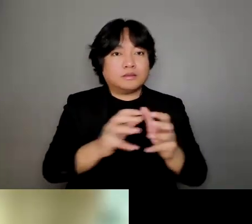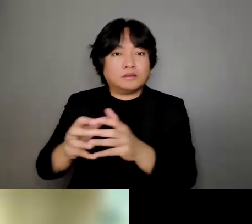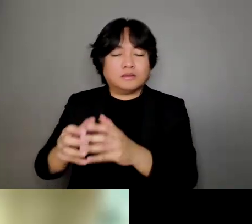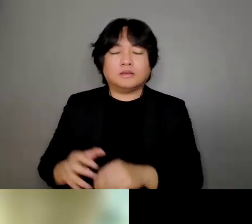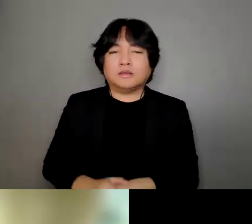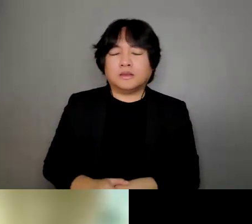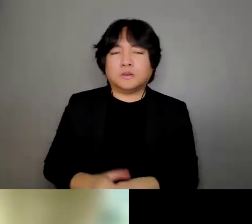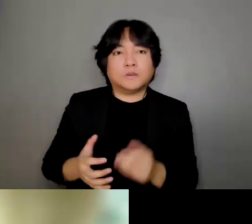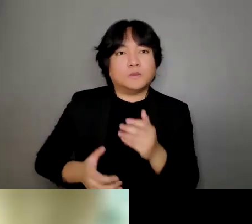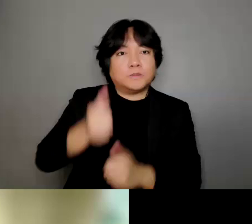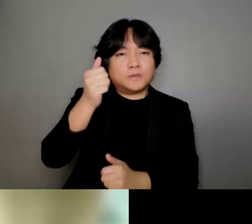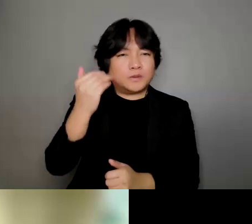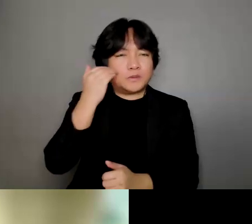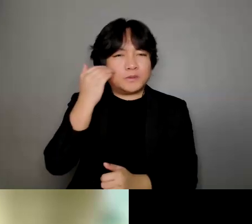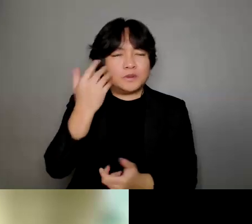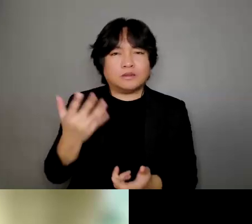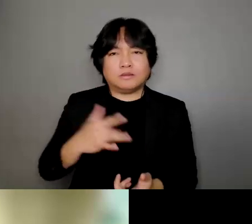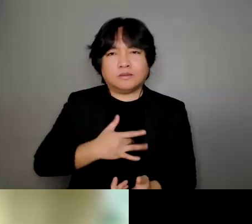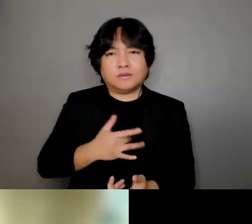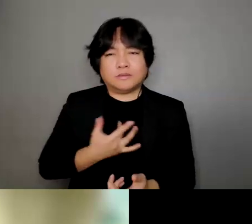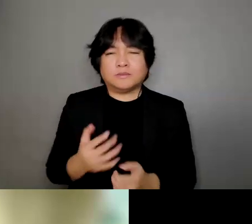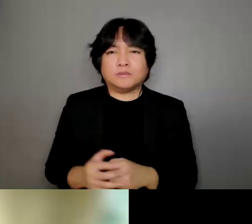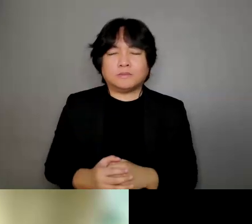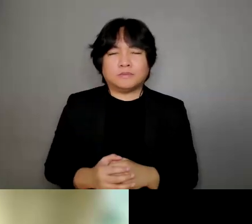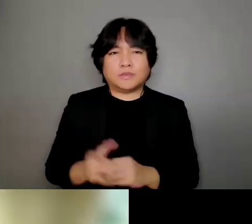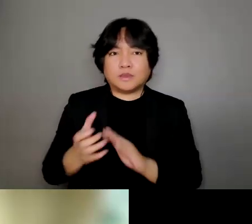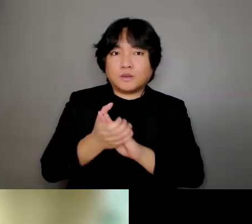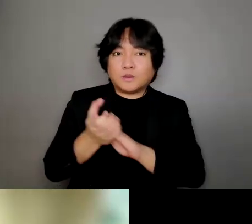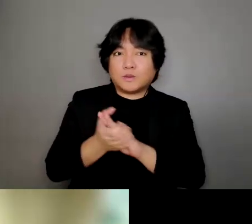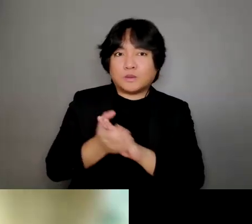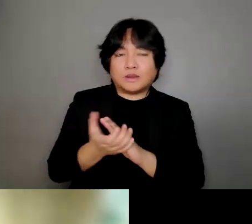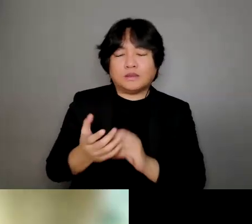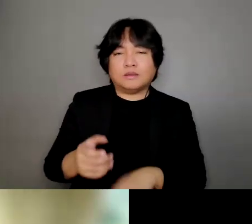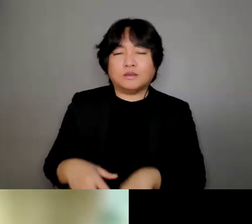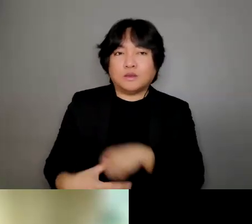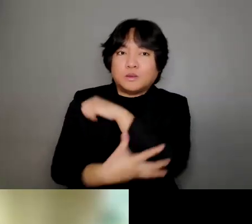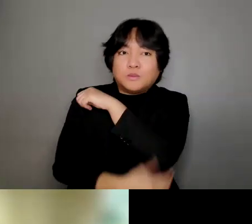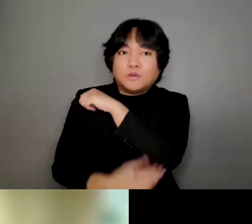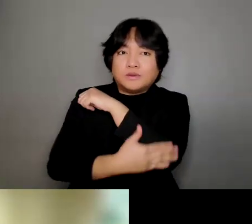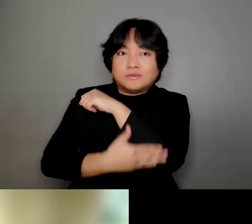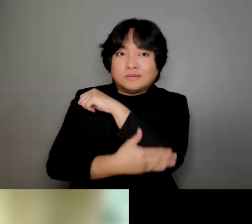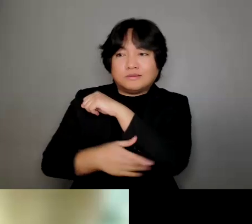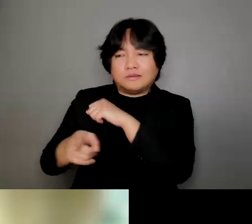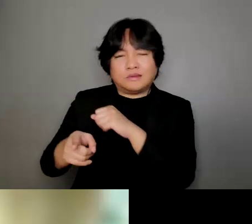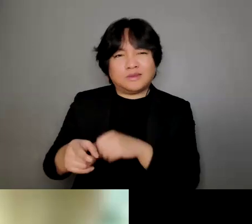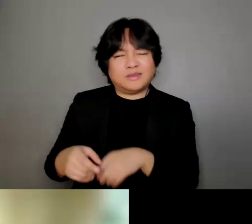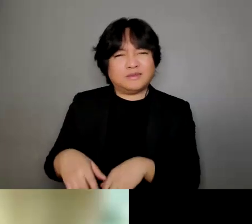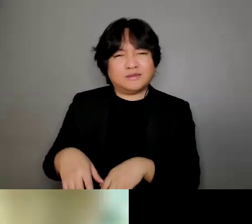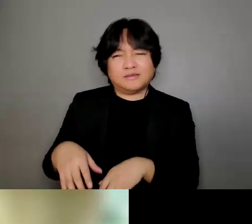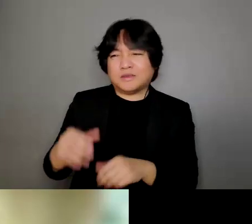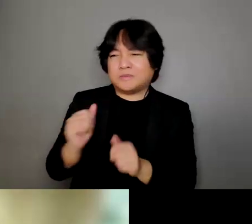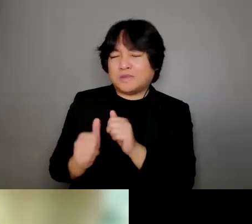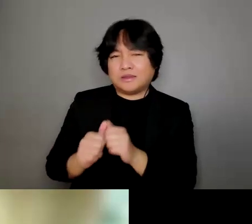mga rankings na ito makita mo mas mababa yung score ng mga poorer countries and Muslim majority countries. So paano